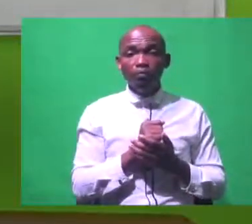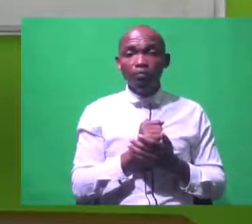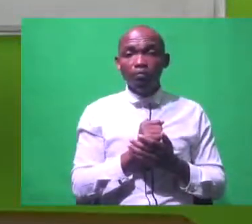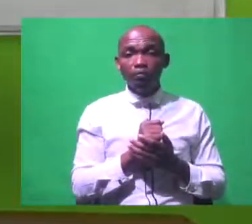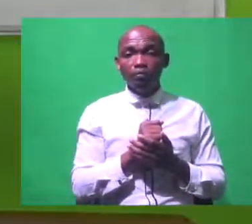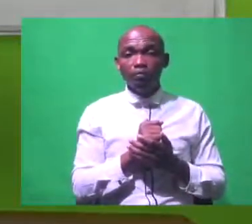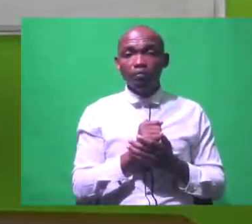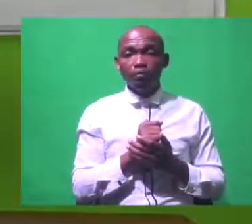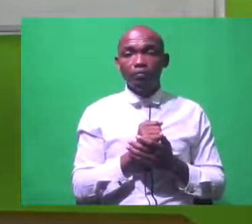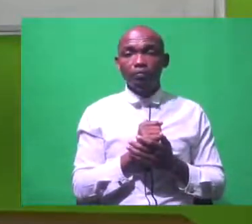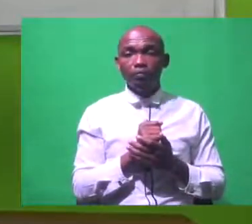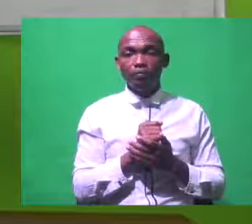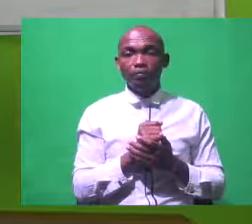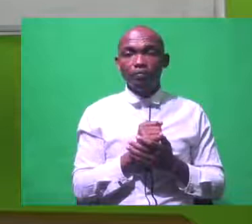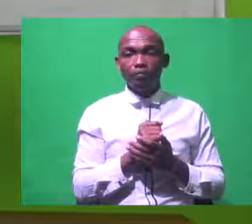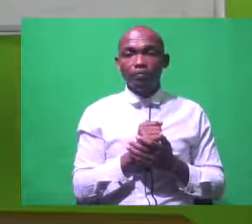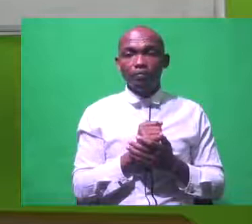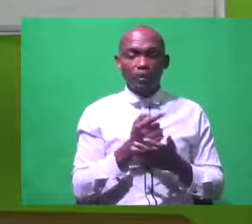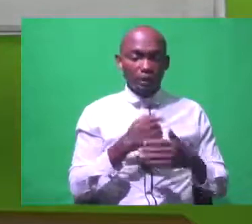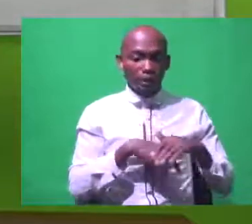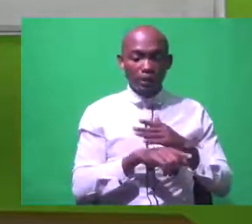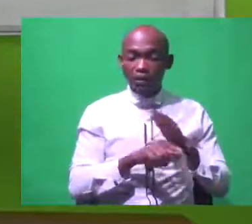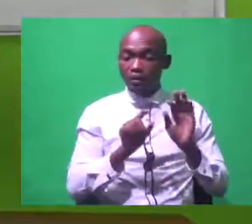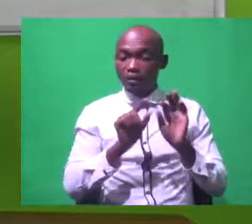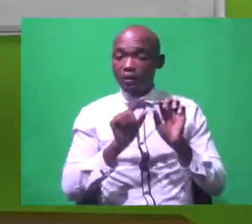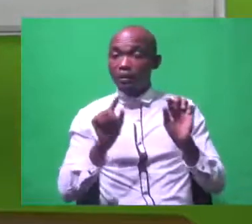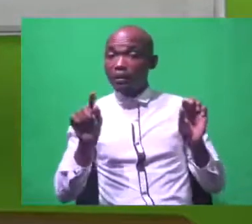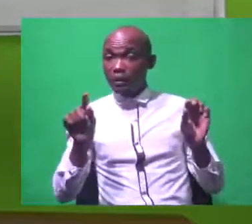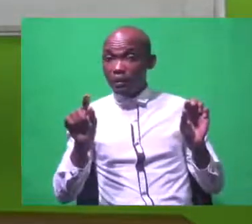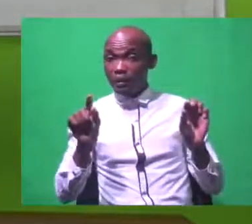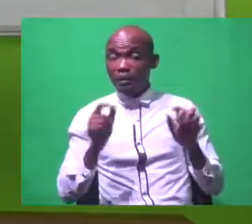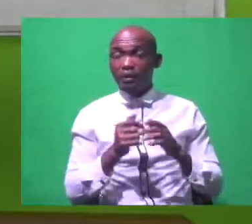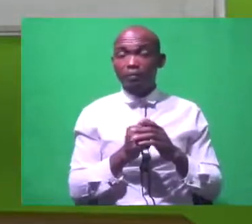in the series